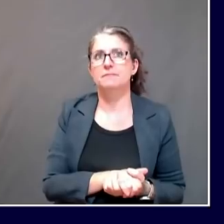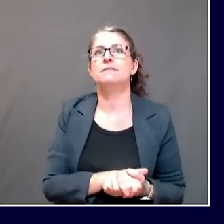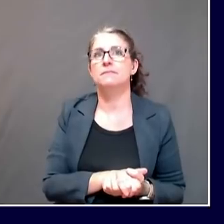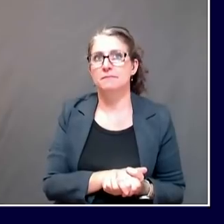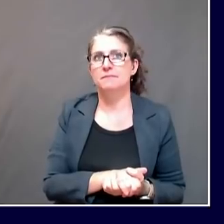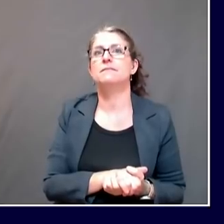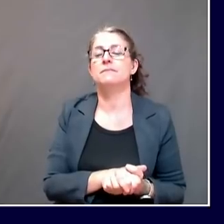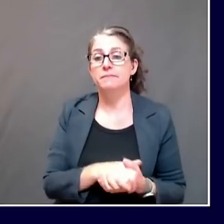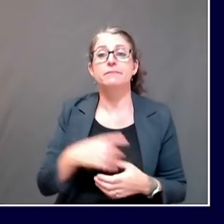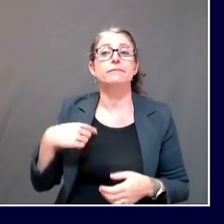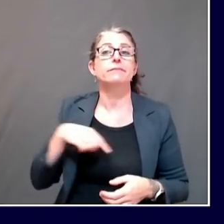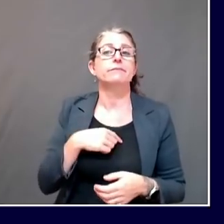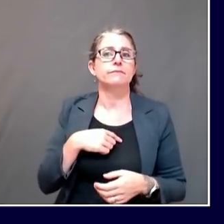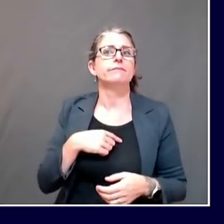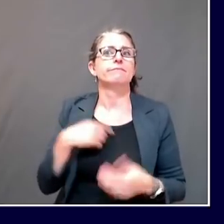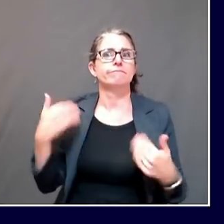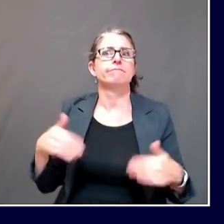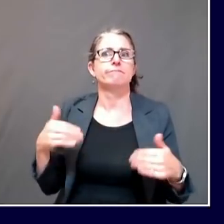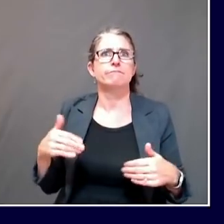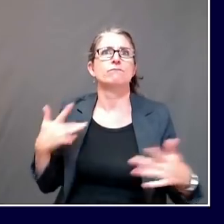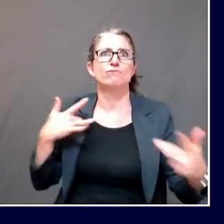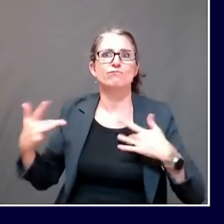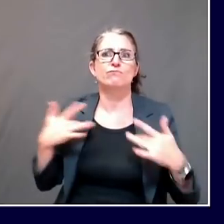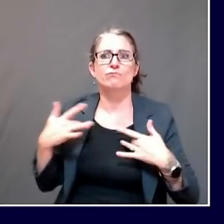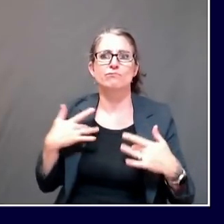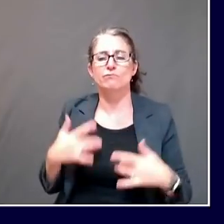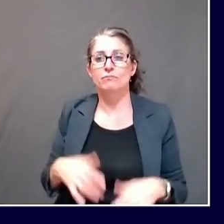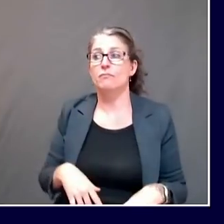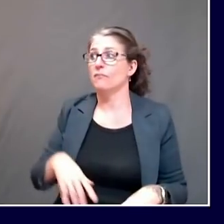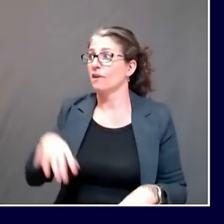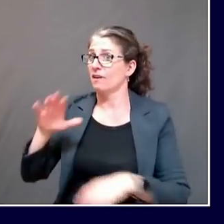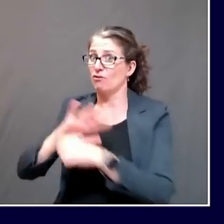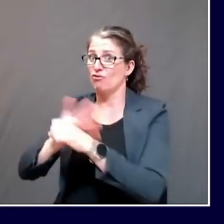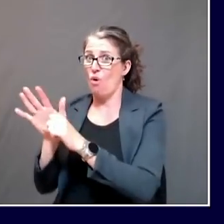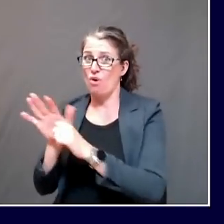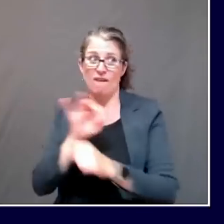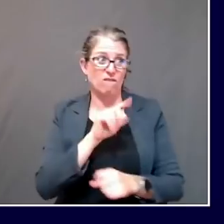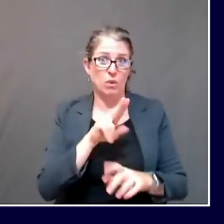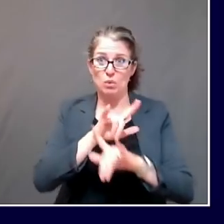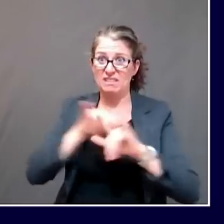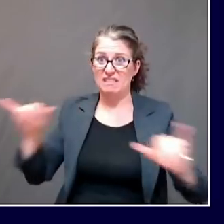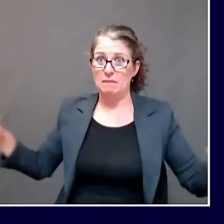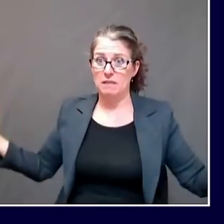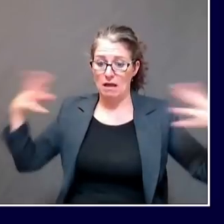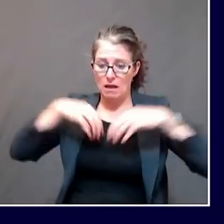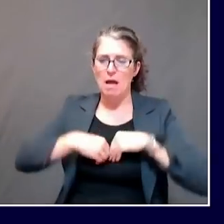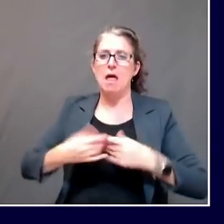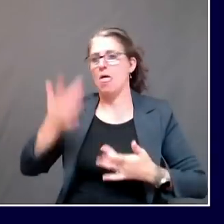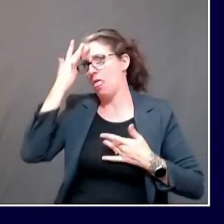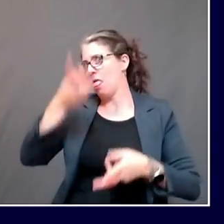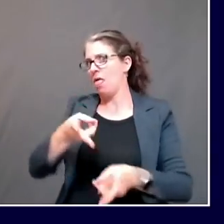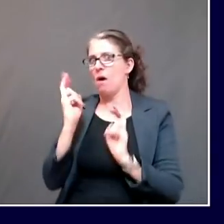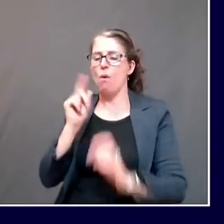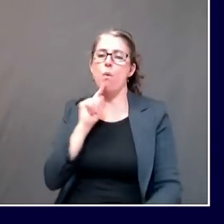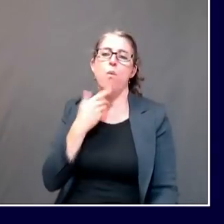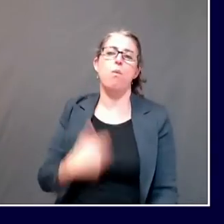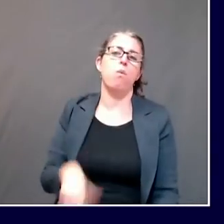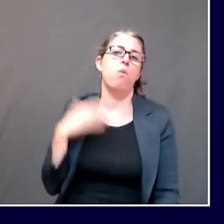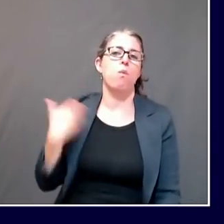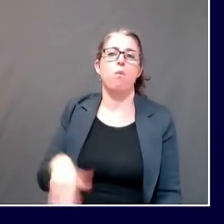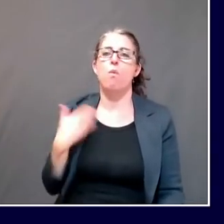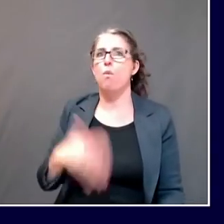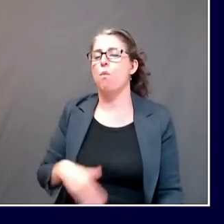considering any options that could help us get to that higher level. But what we really want to do is encourage folks to